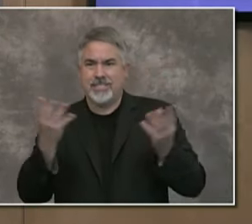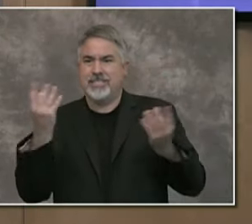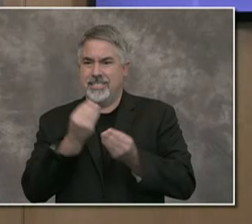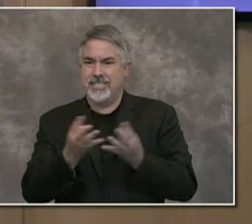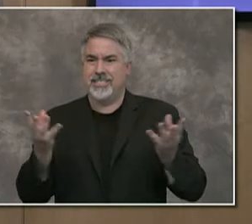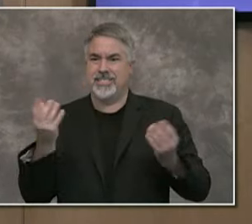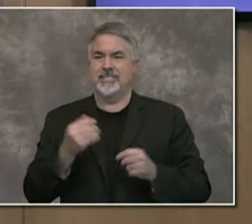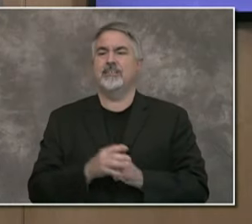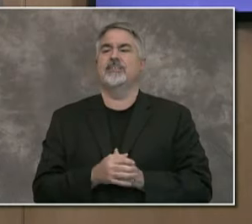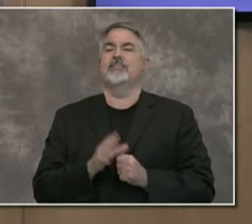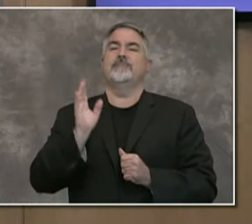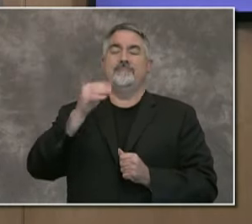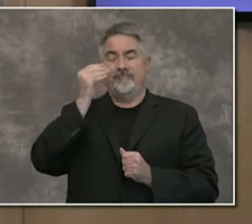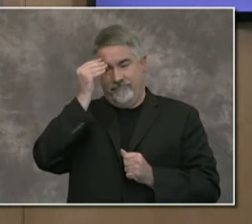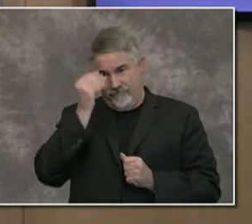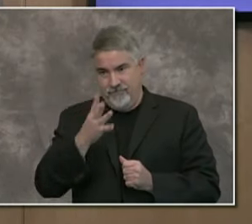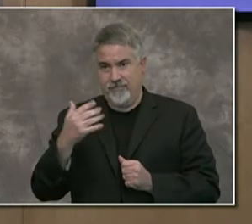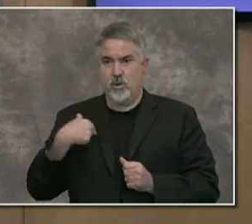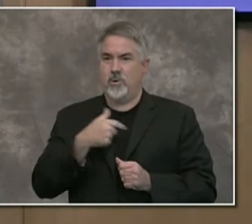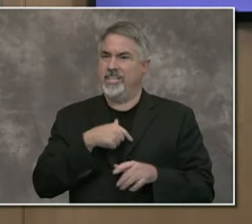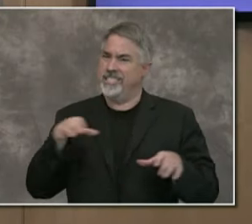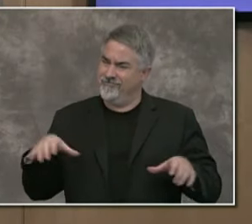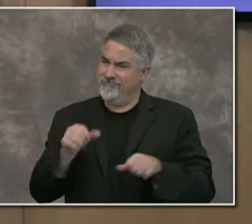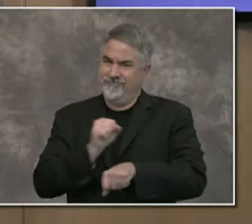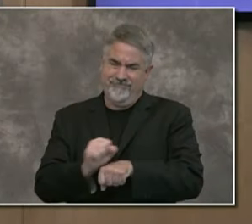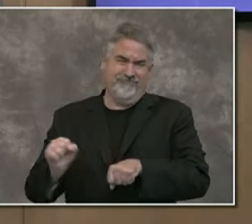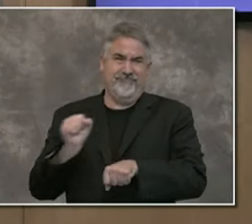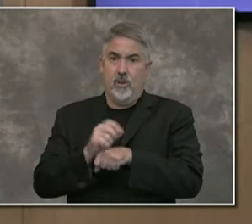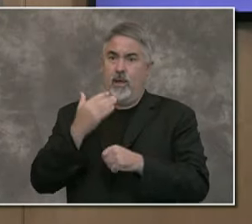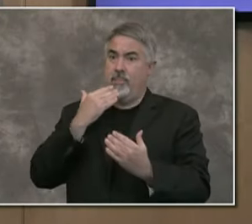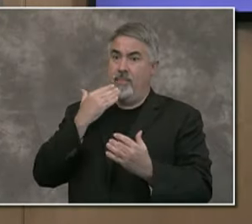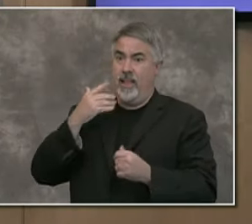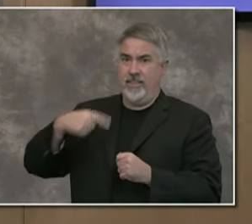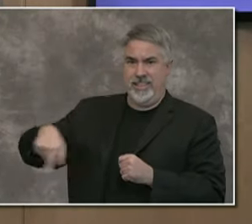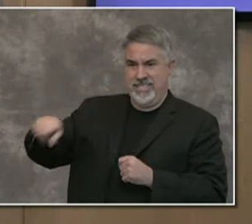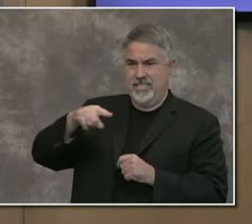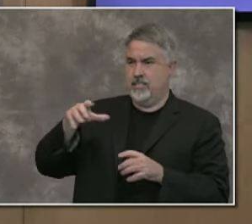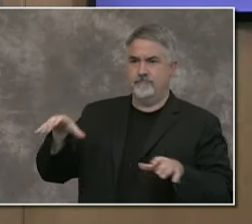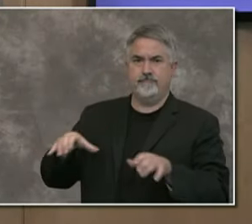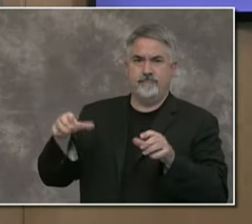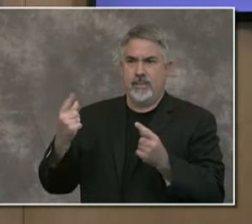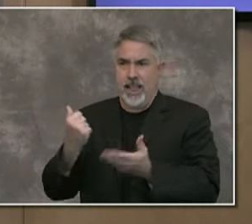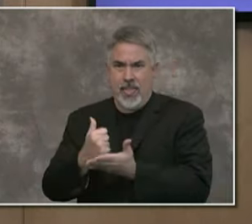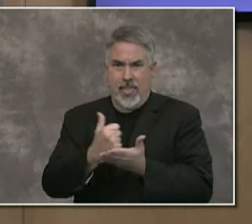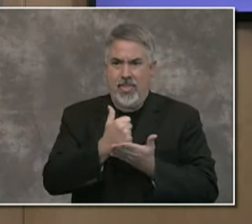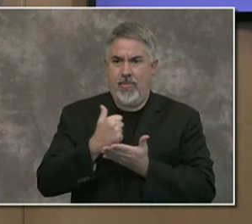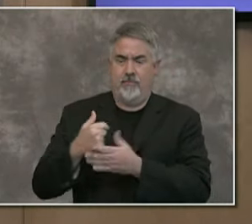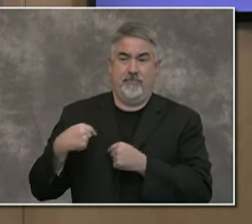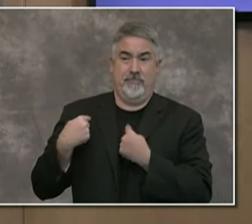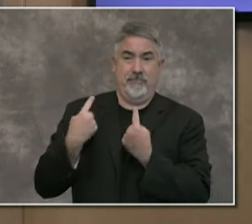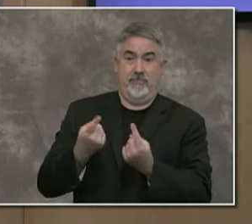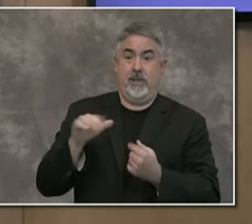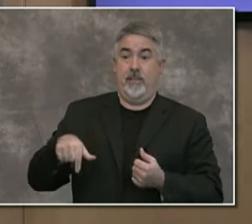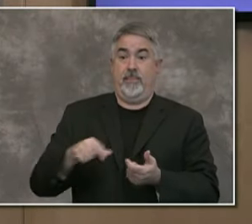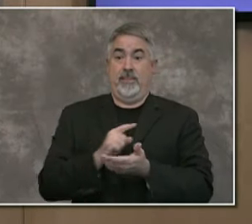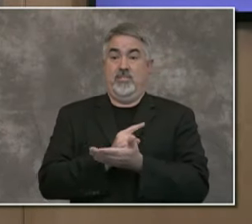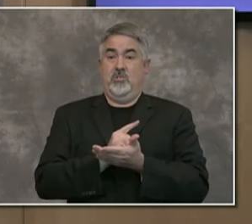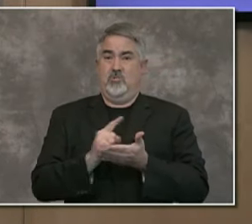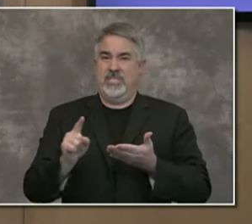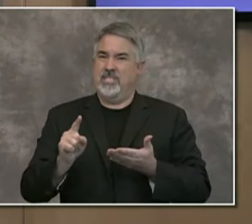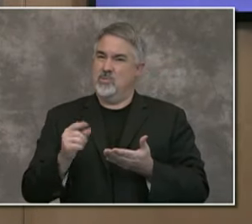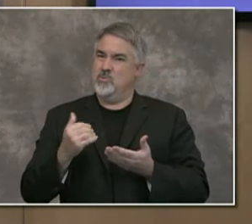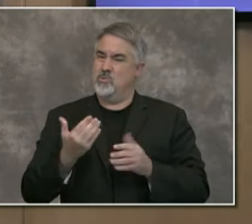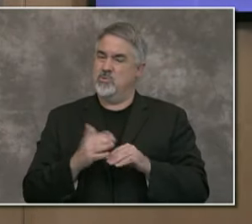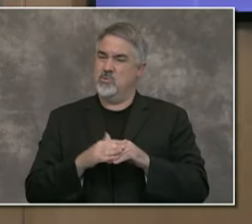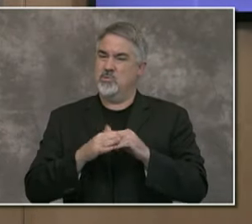done that, and for that, we sincerely thank you. But we know that this week it's going to be probably a little bit tougher. Passover